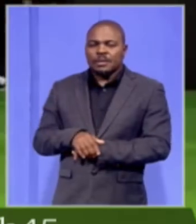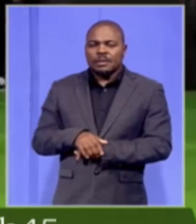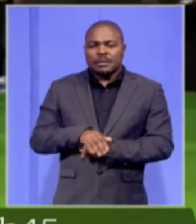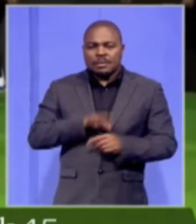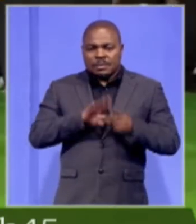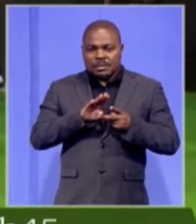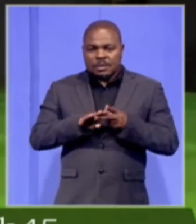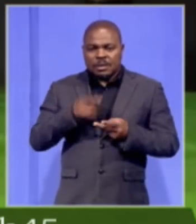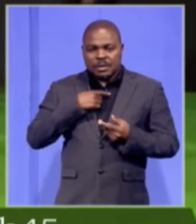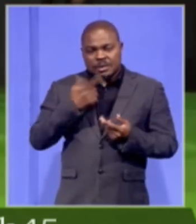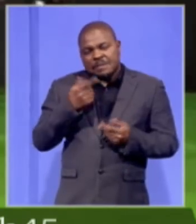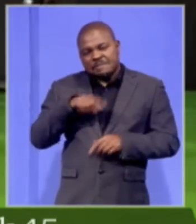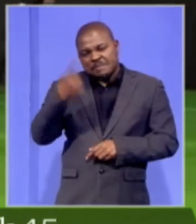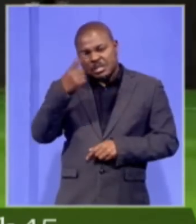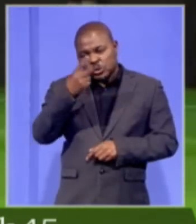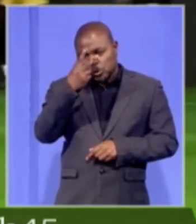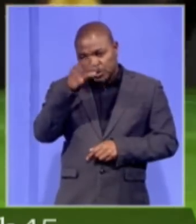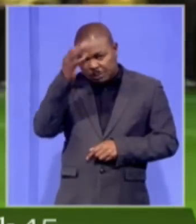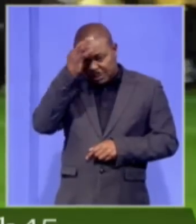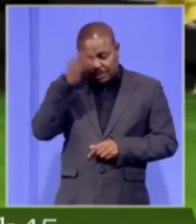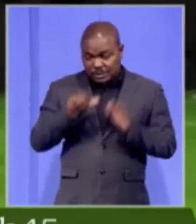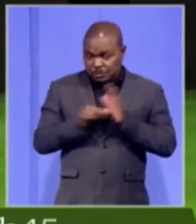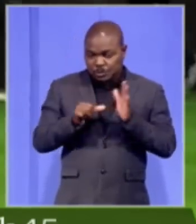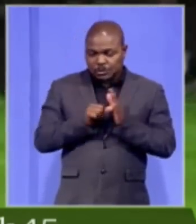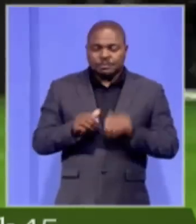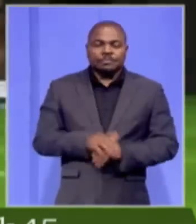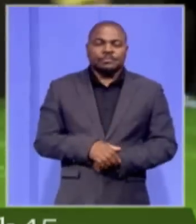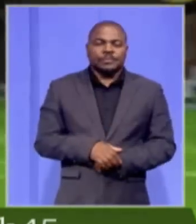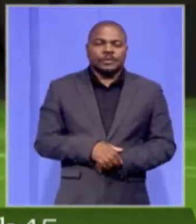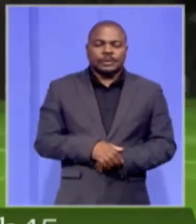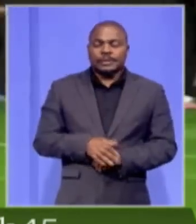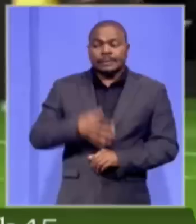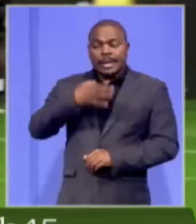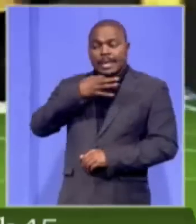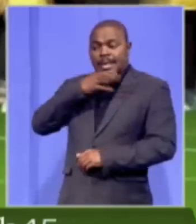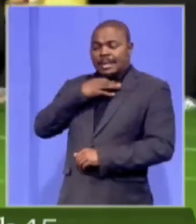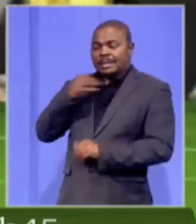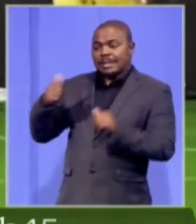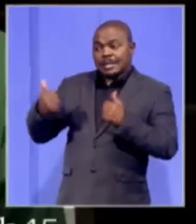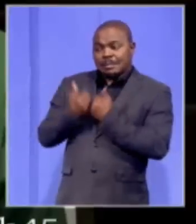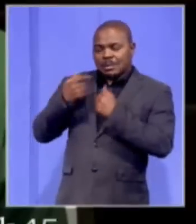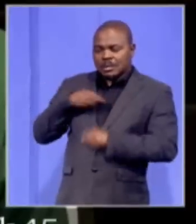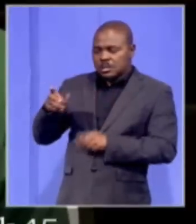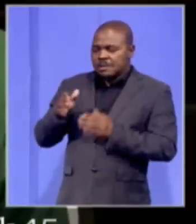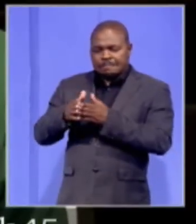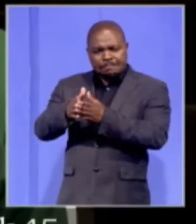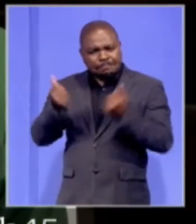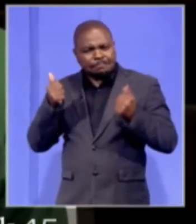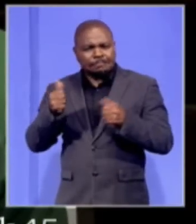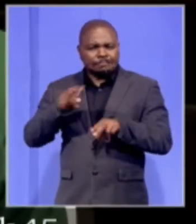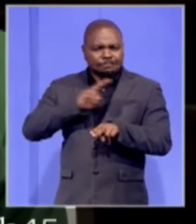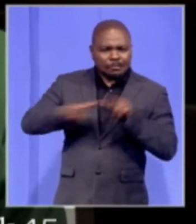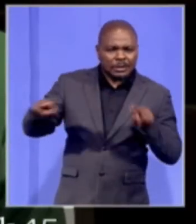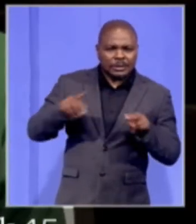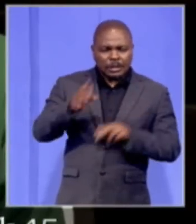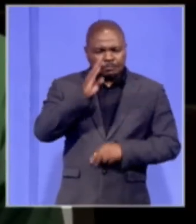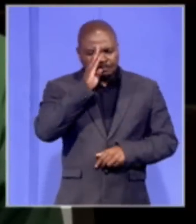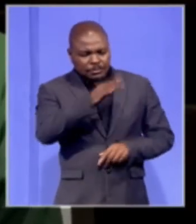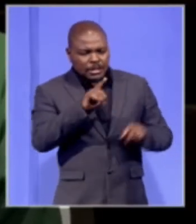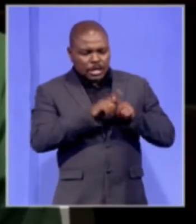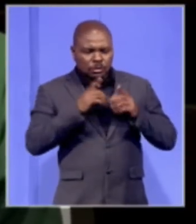sound again the first 20 minutes because that's going to be key. Looking at the England game, they're very fast, they're very direct and also very